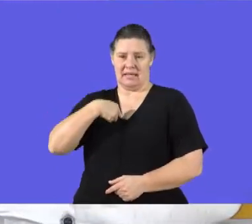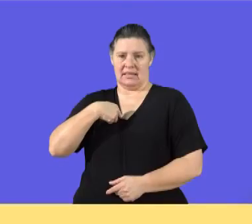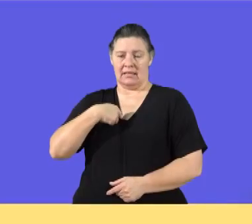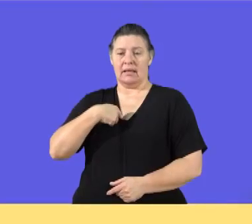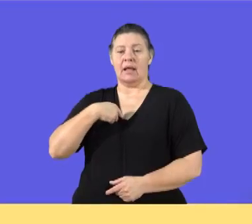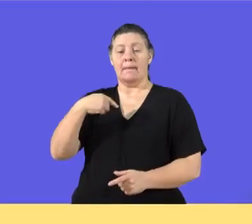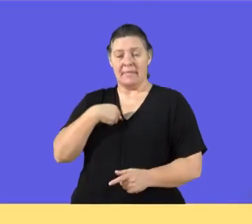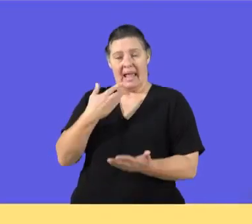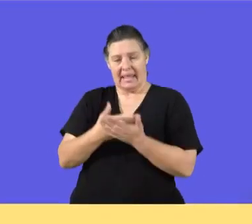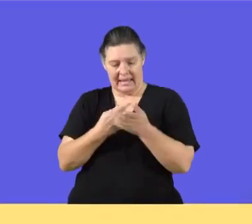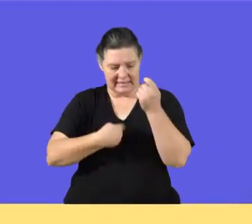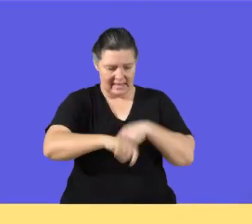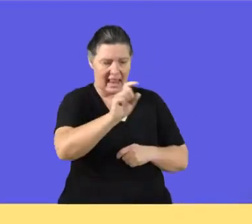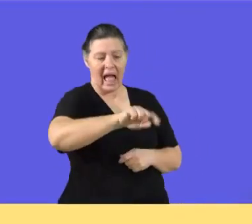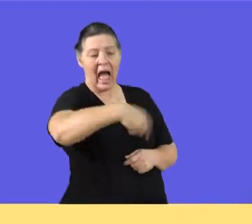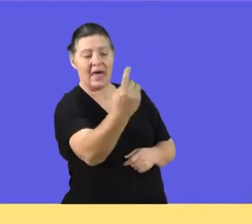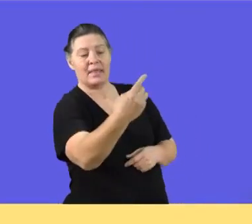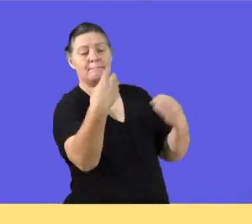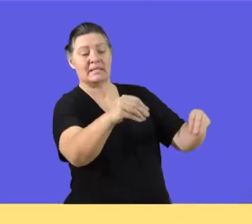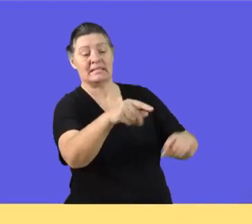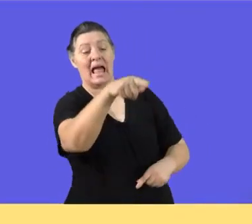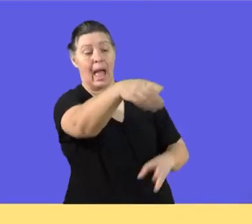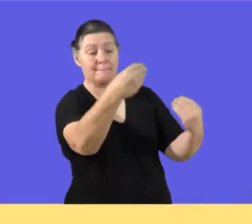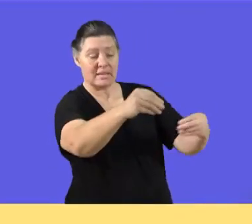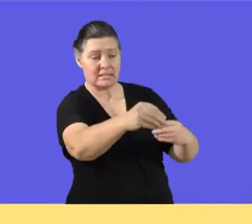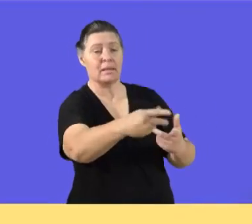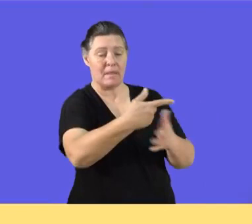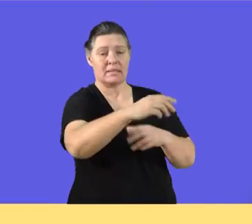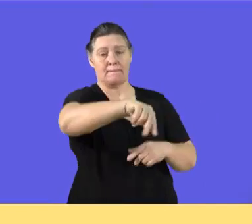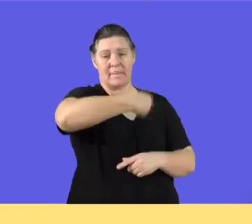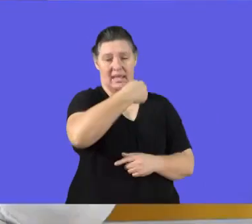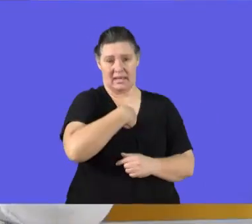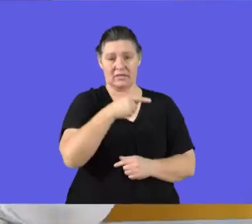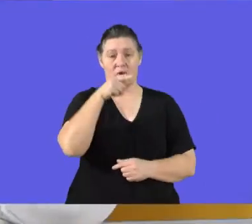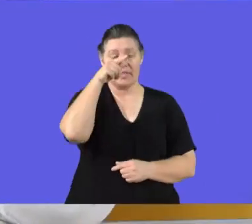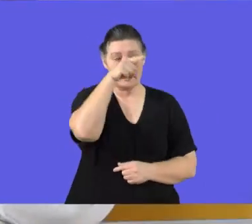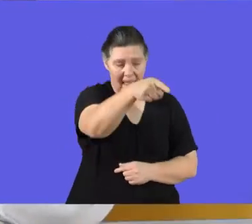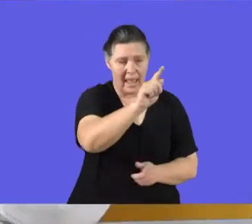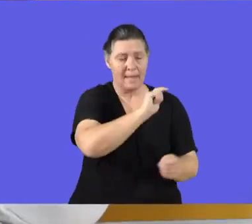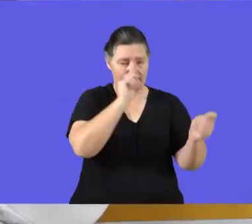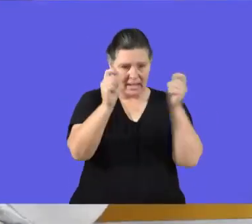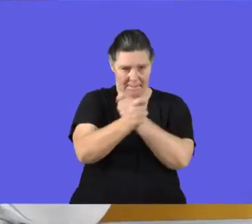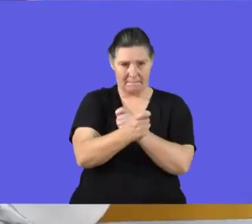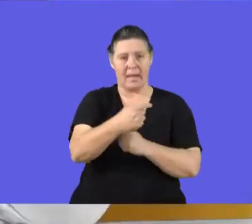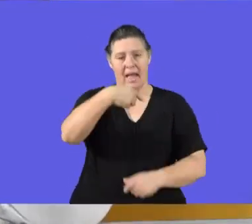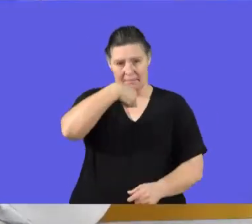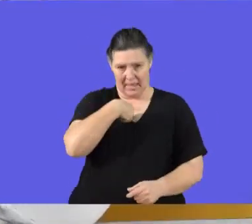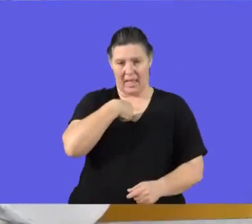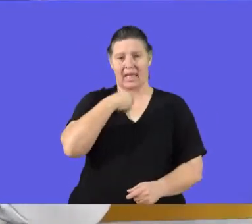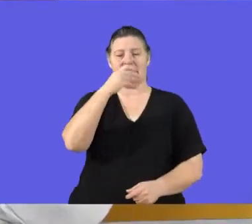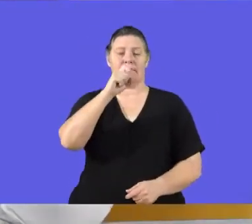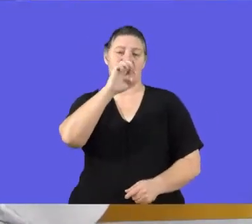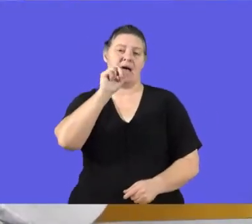debtor. But we can also sell to another business on credit. The moment we do that, that